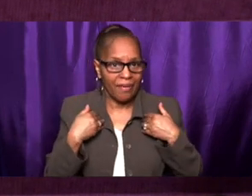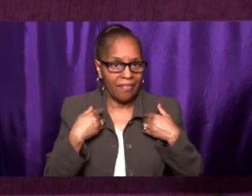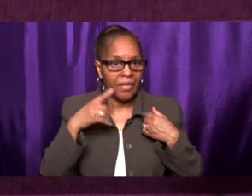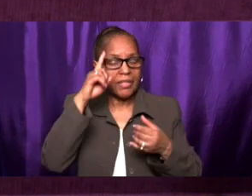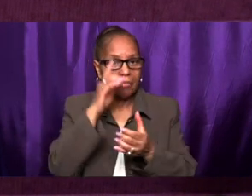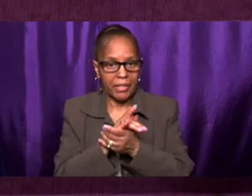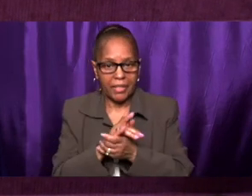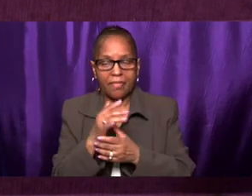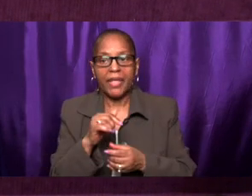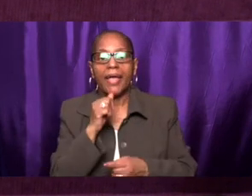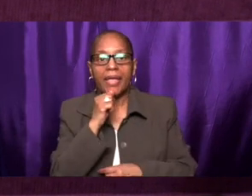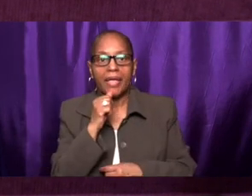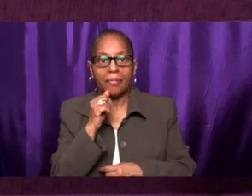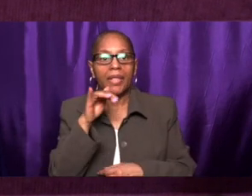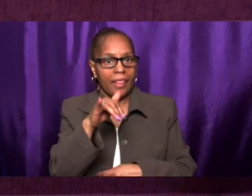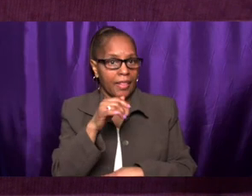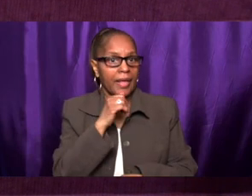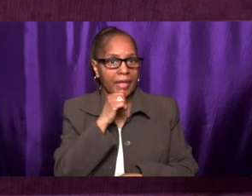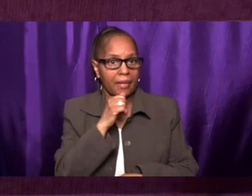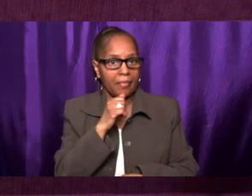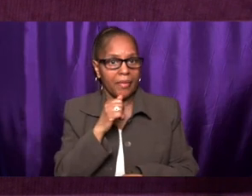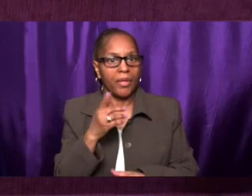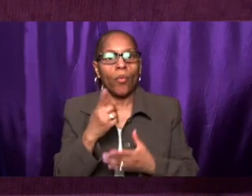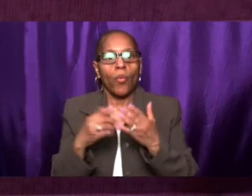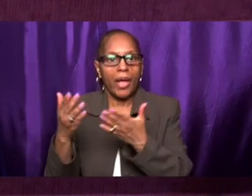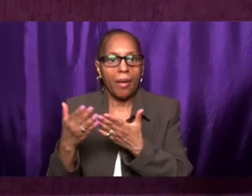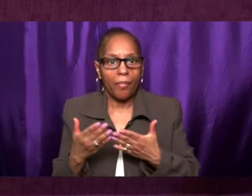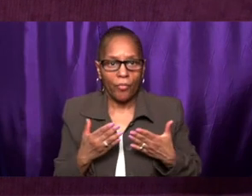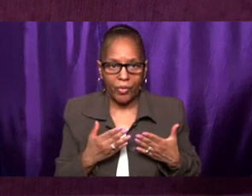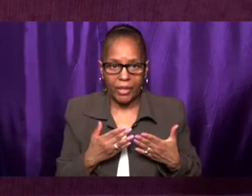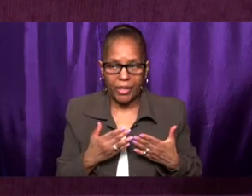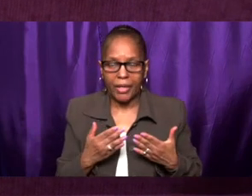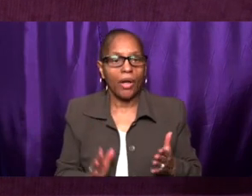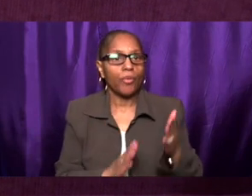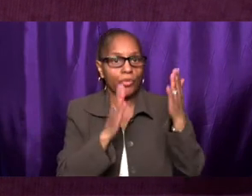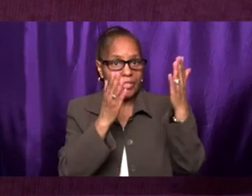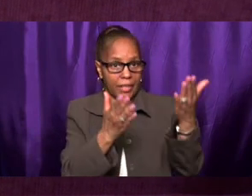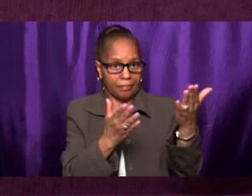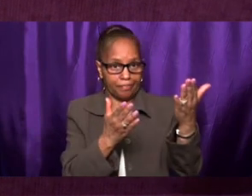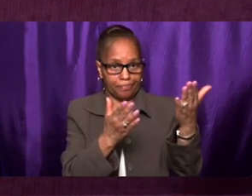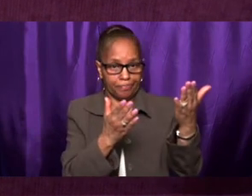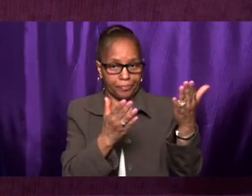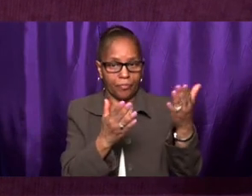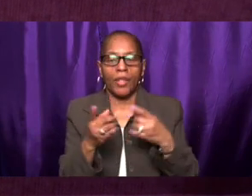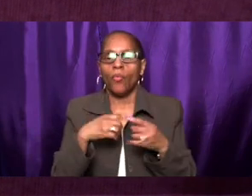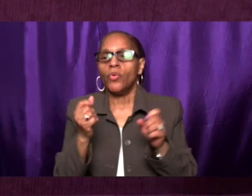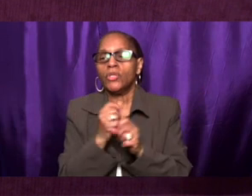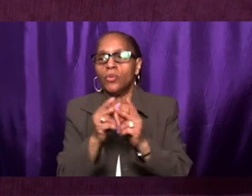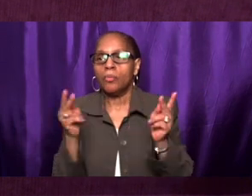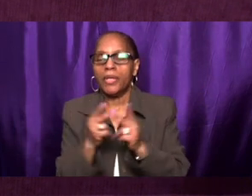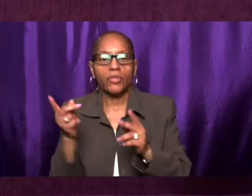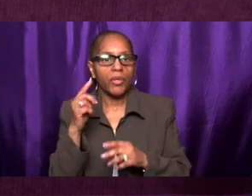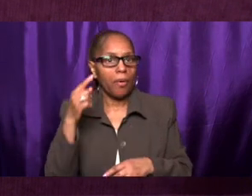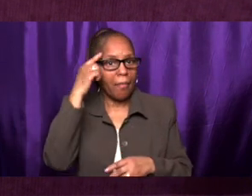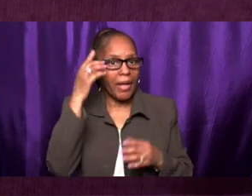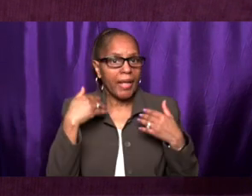I am that I am. And then what I bring, I will present. When we get to a place where we don't